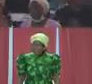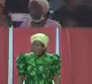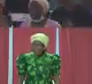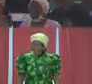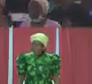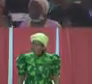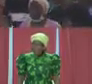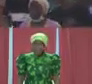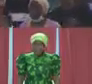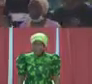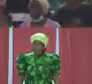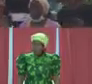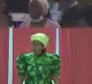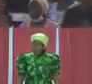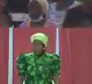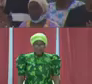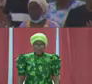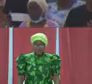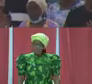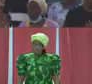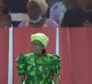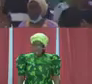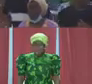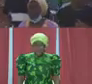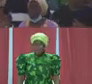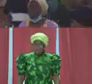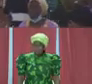tunde makashanda.